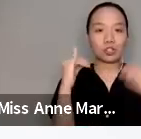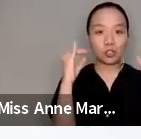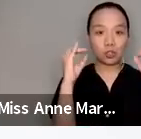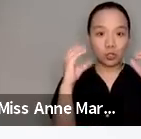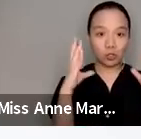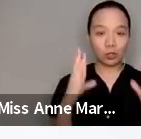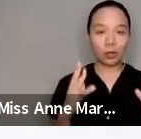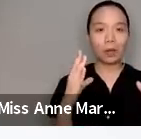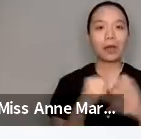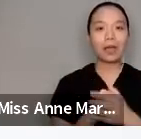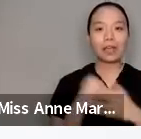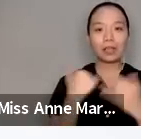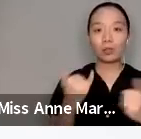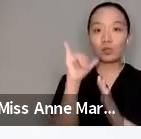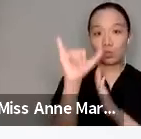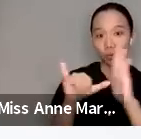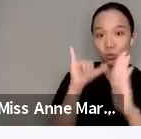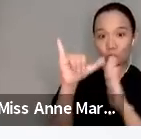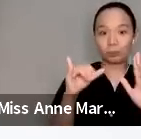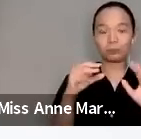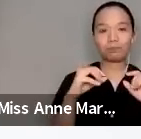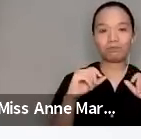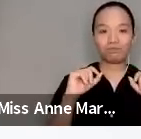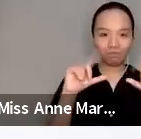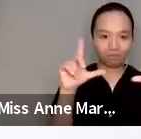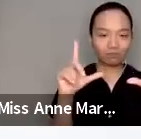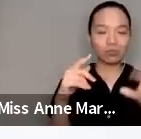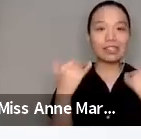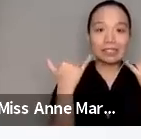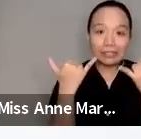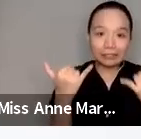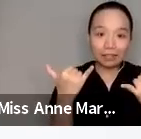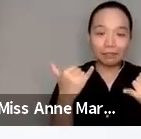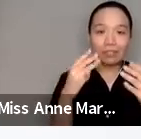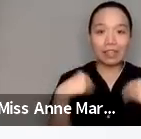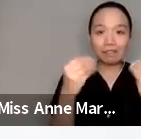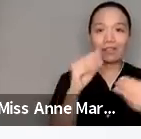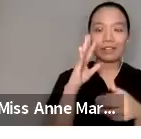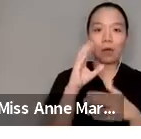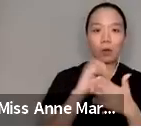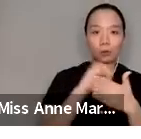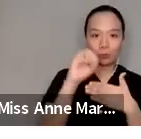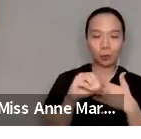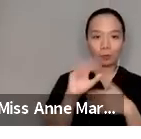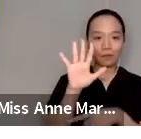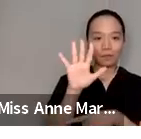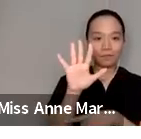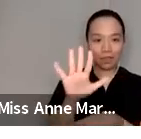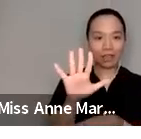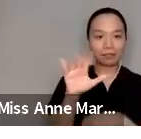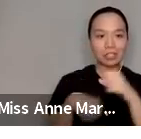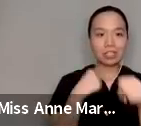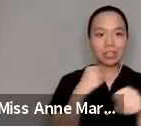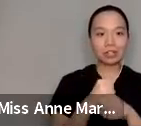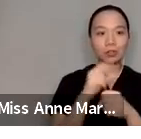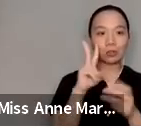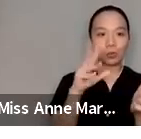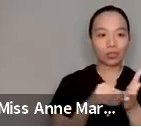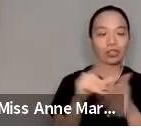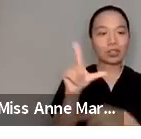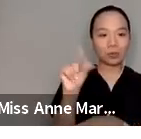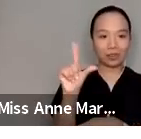of Education YouTube channel, given this 5th day of October in the year of our Lord